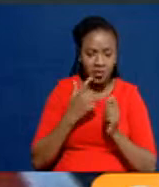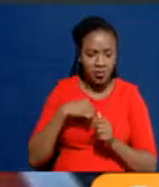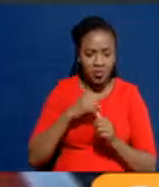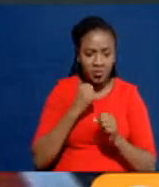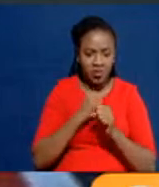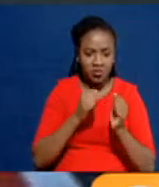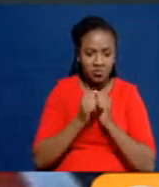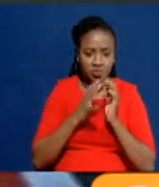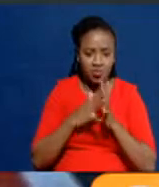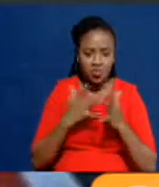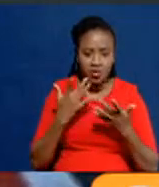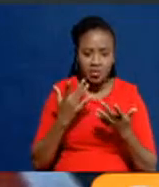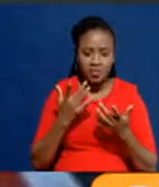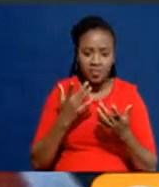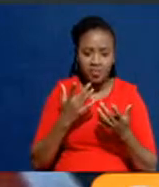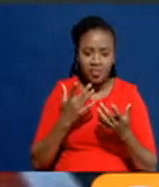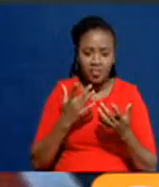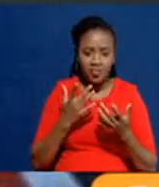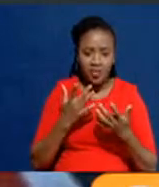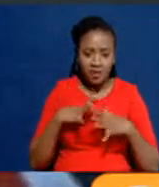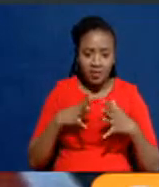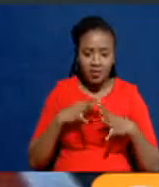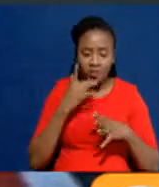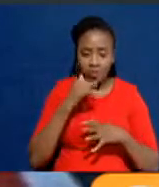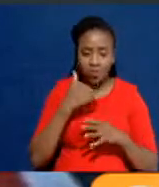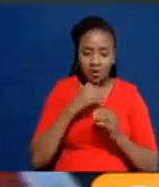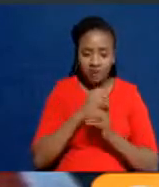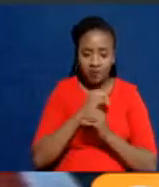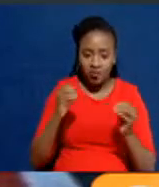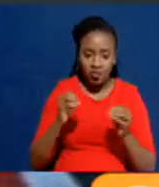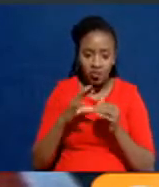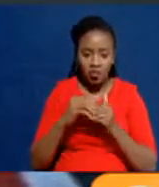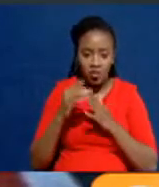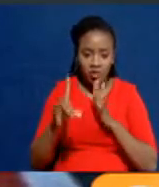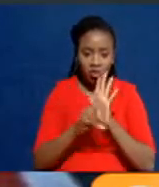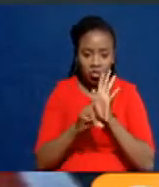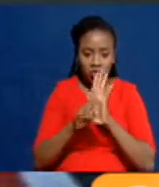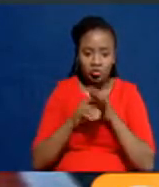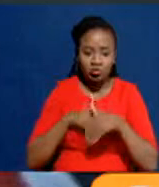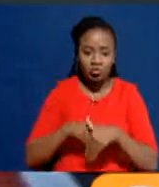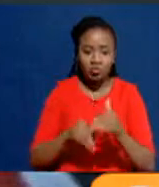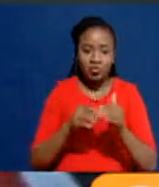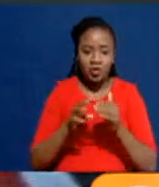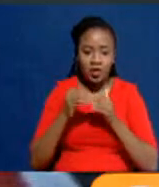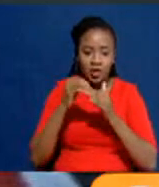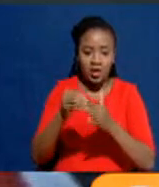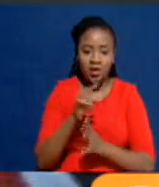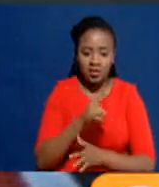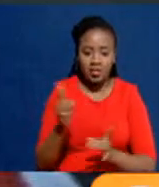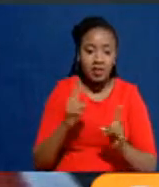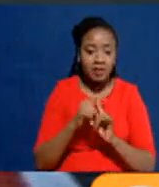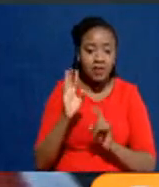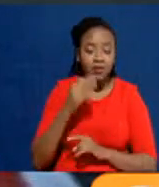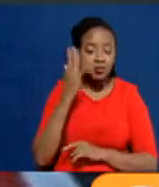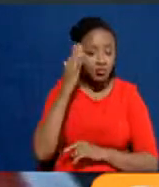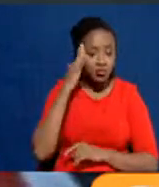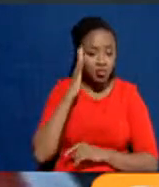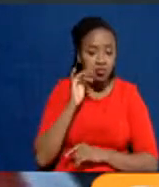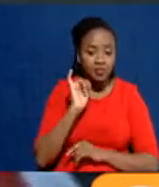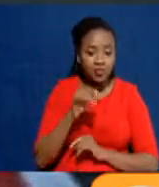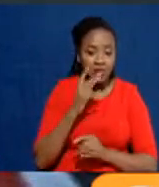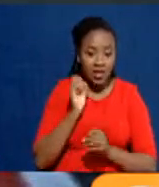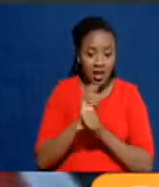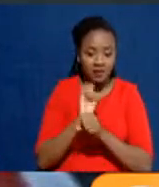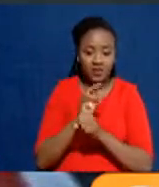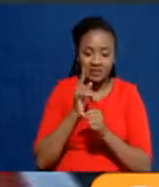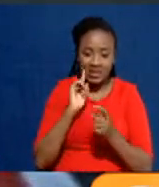official role or title as advisor. But this advice is it's upon the president to act or not to act on it. So it's